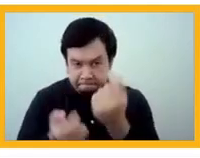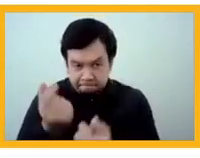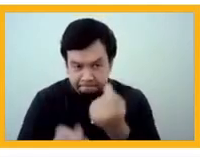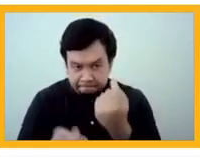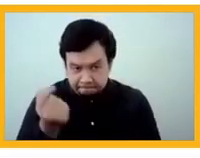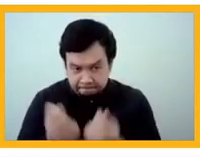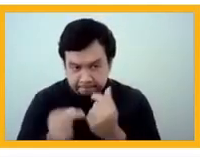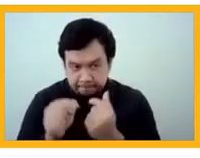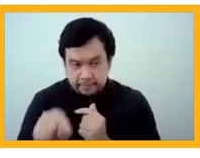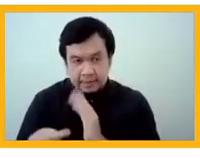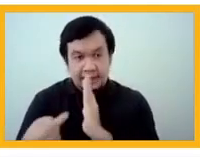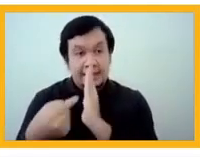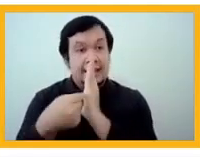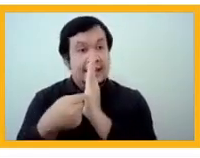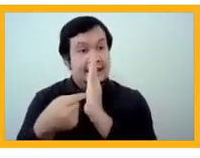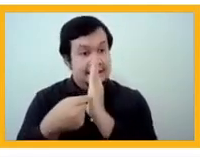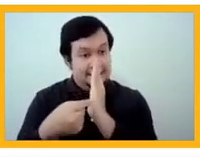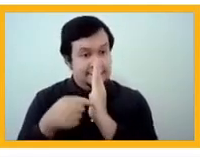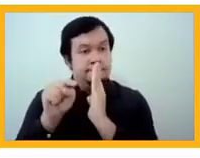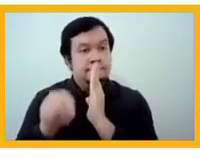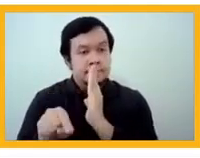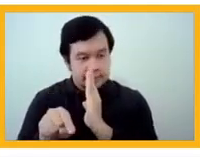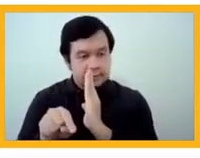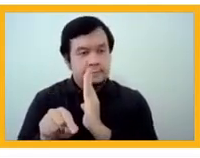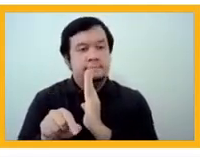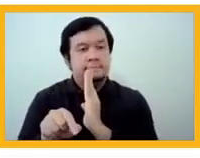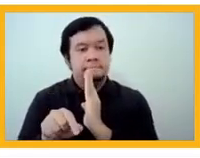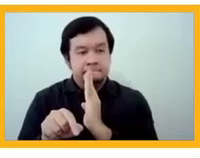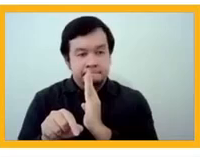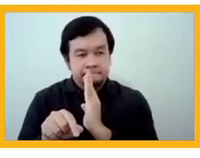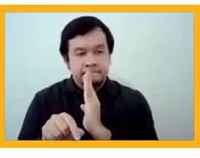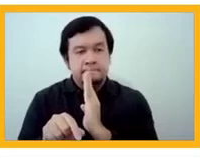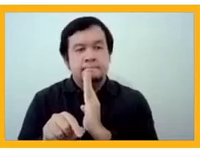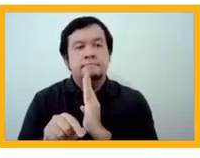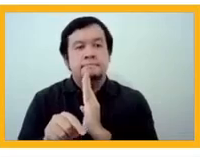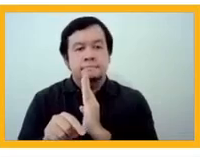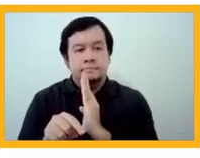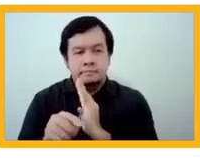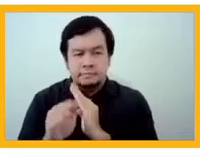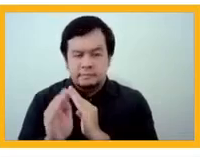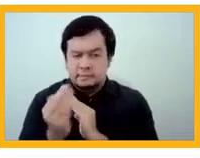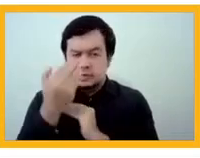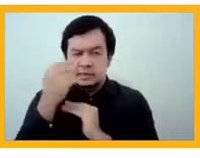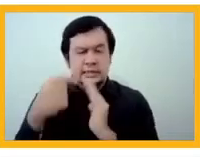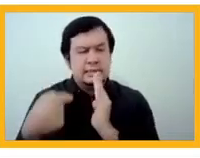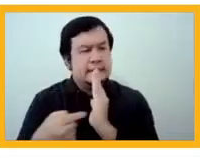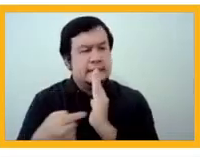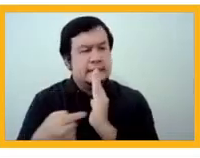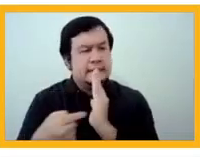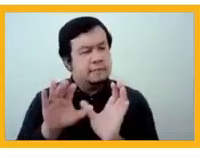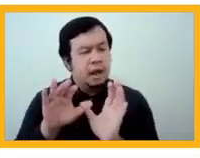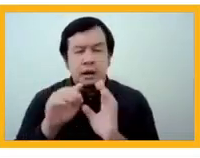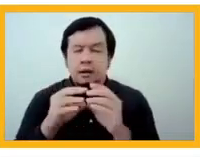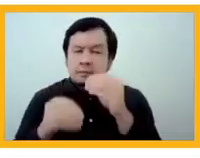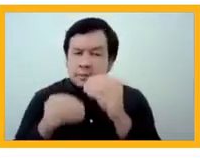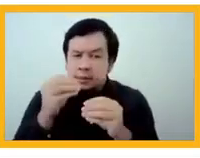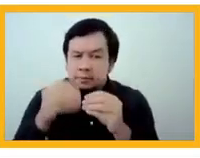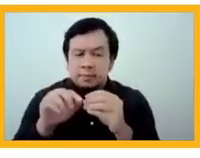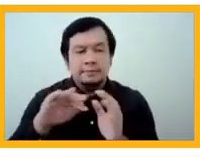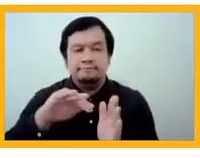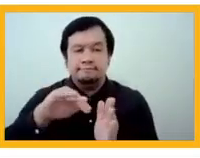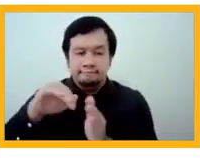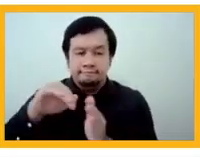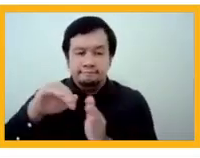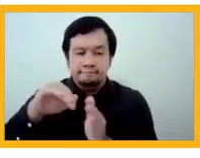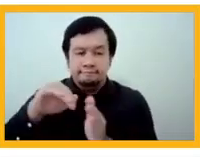at a problem? So what I think two decades of high quality research in education in developing countries shows is that the two most important binding